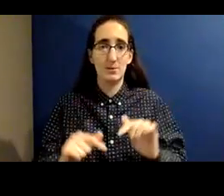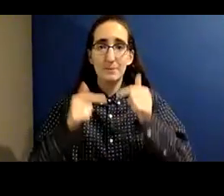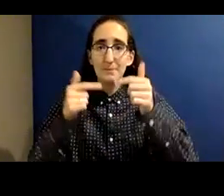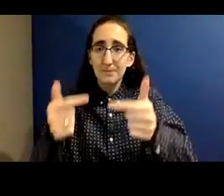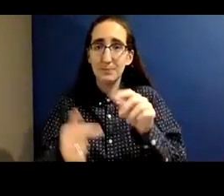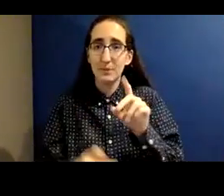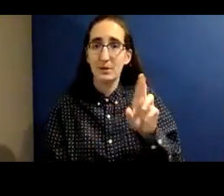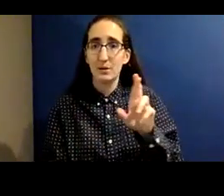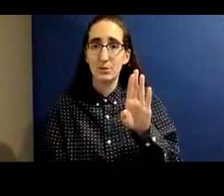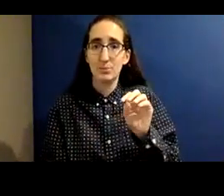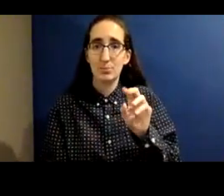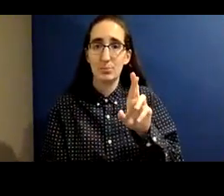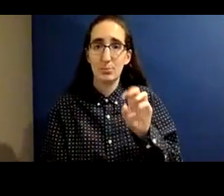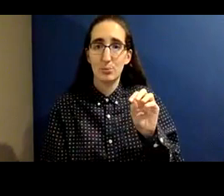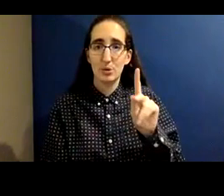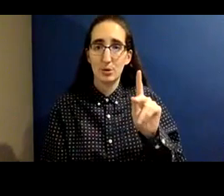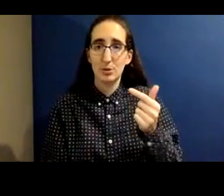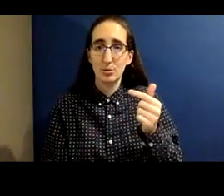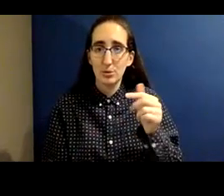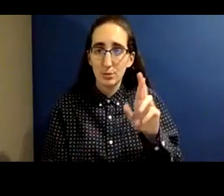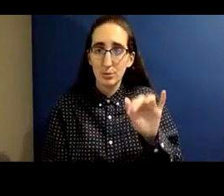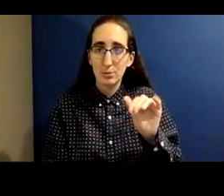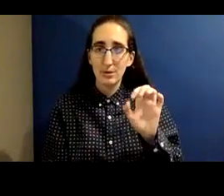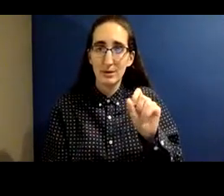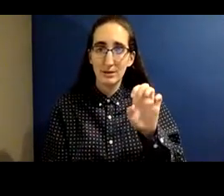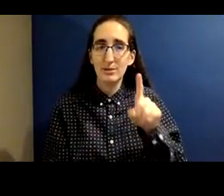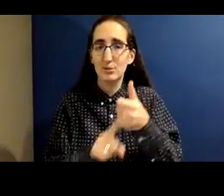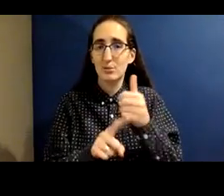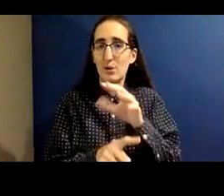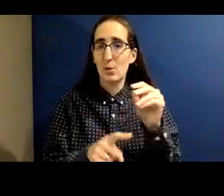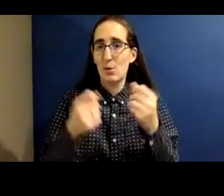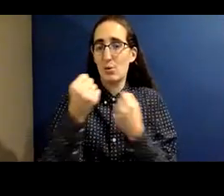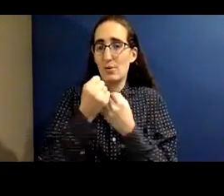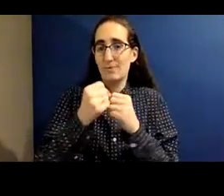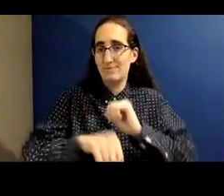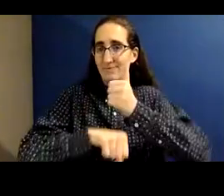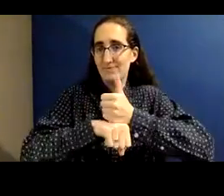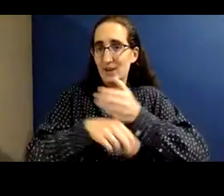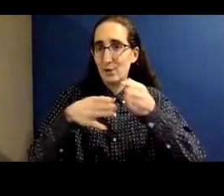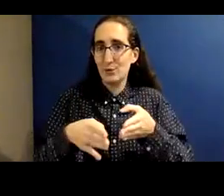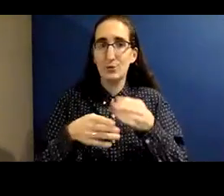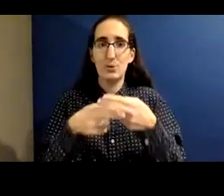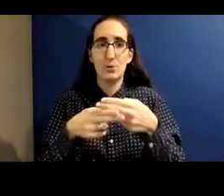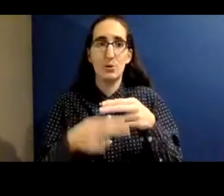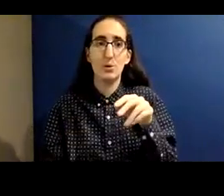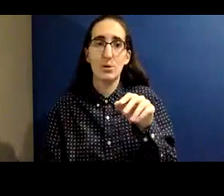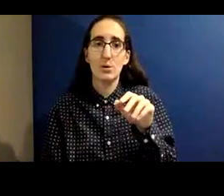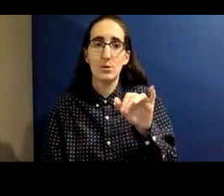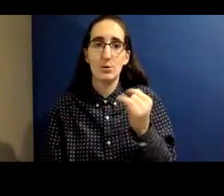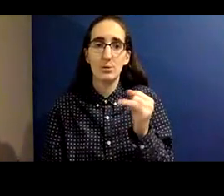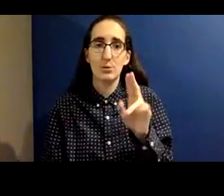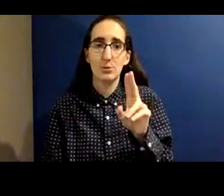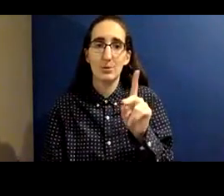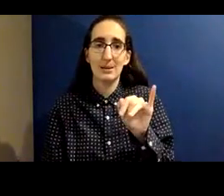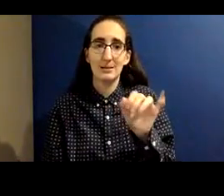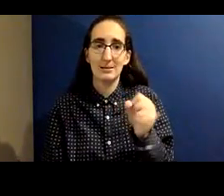over to Dr. Brook Griese, the co-founder of Judi's House. Thank you. Thank you, Erin and Sarah for hosting,